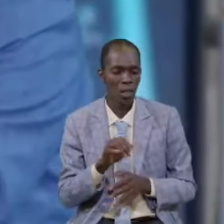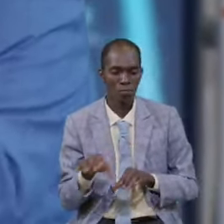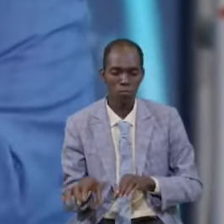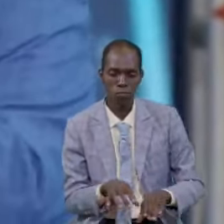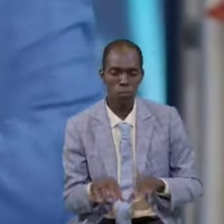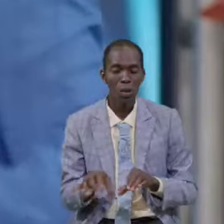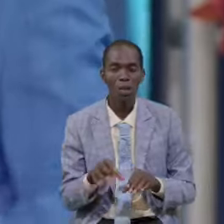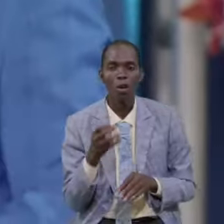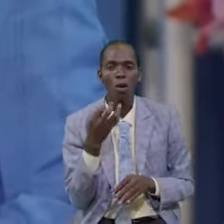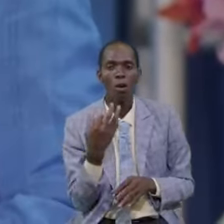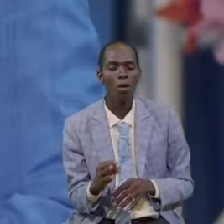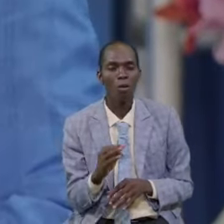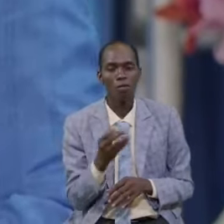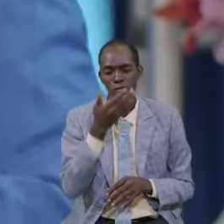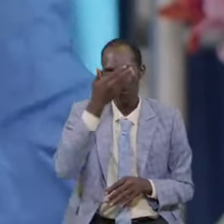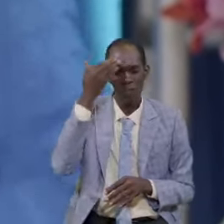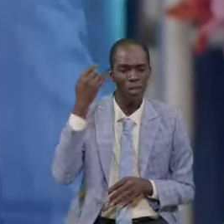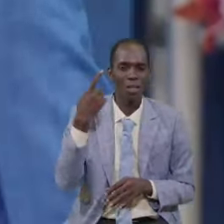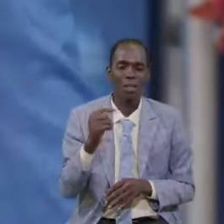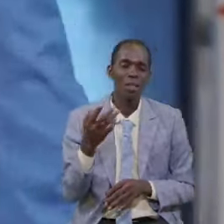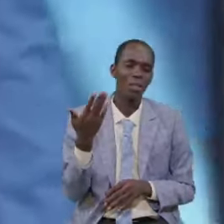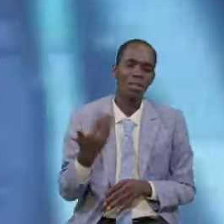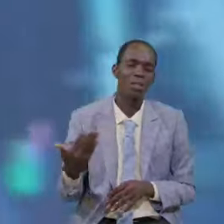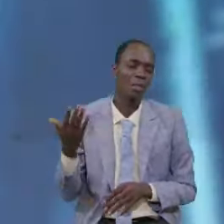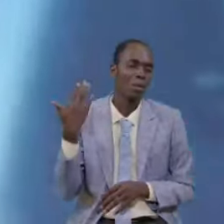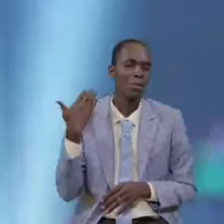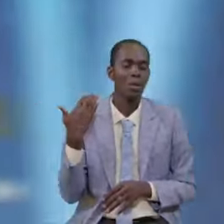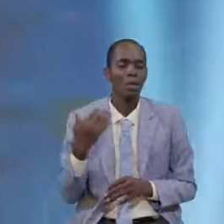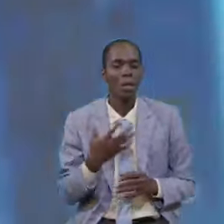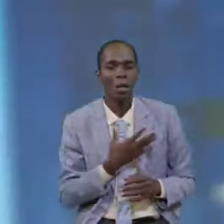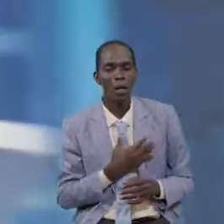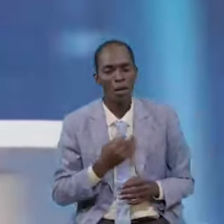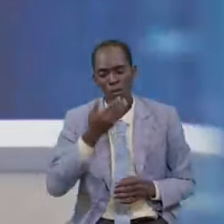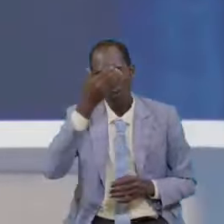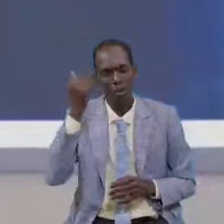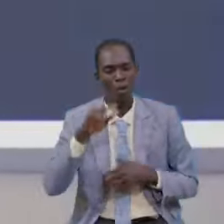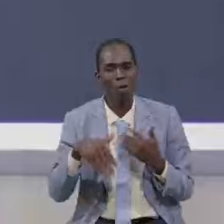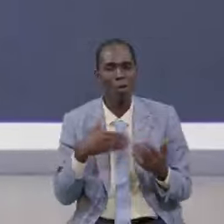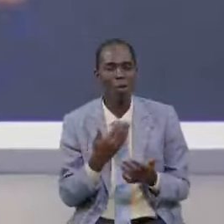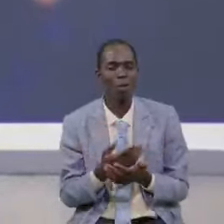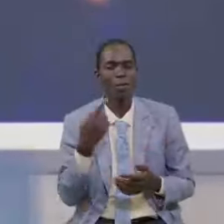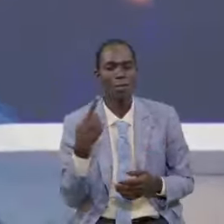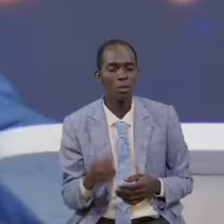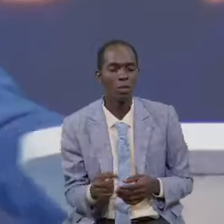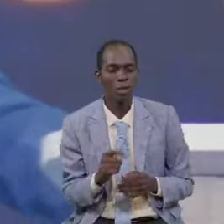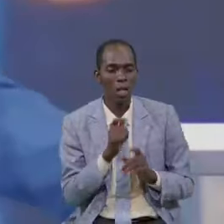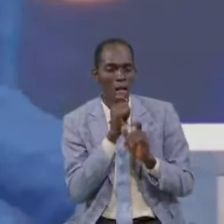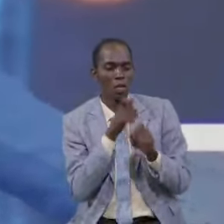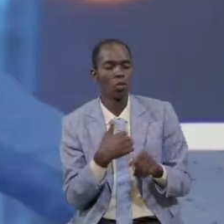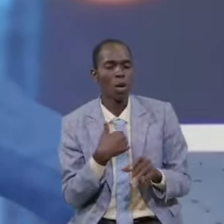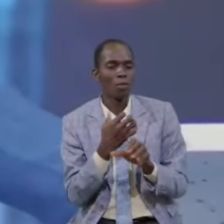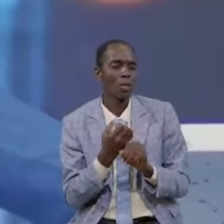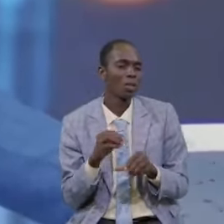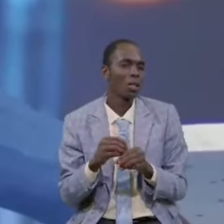the things you have done already, and forgetting all the awards you have got already, and then moving on